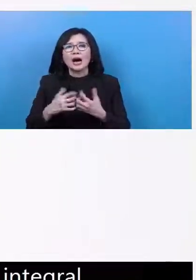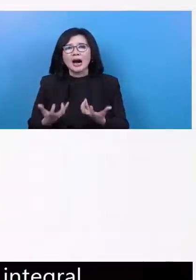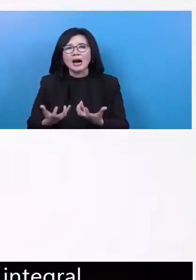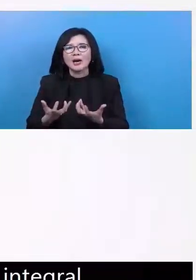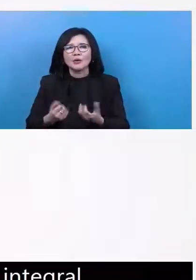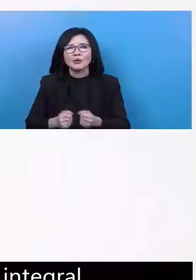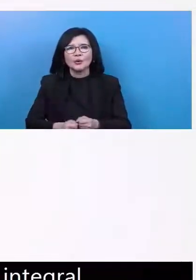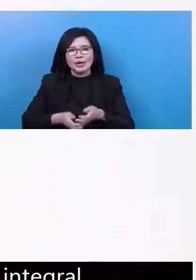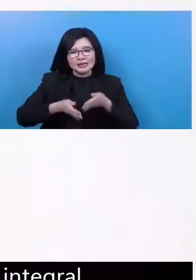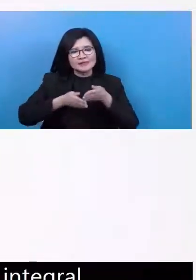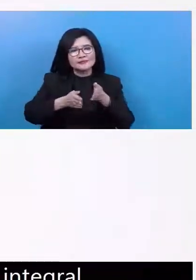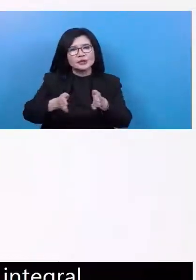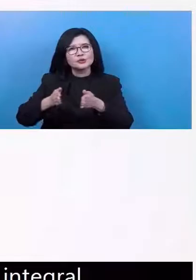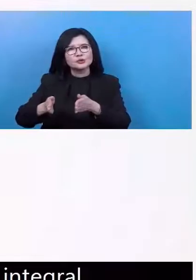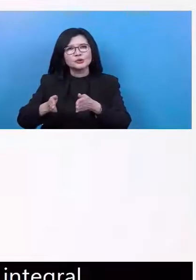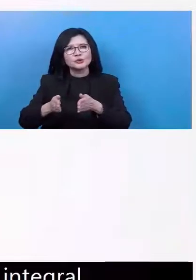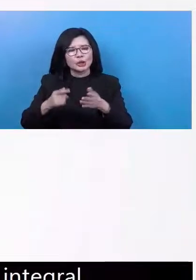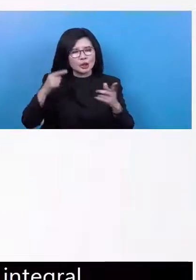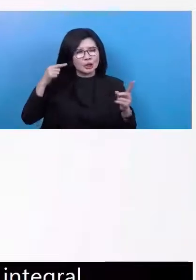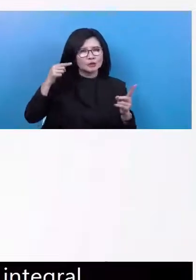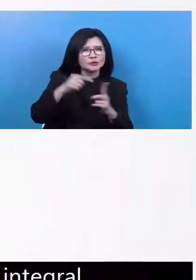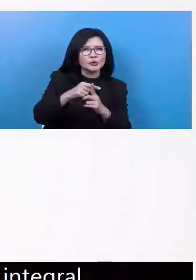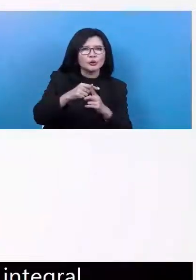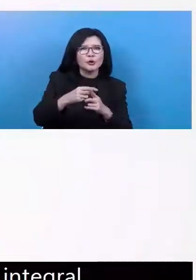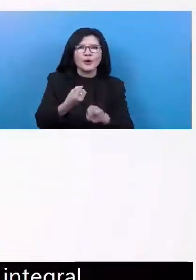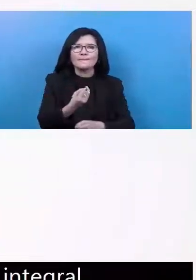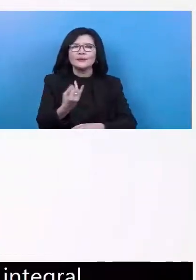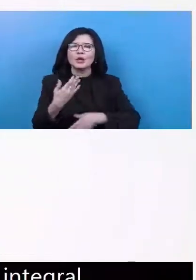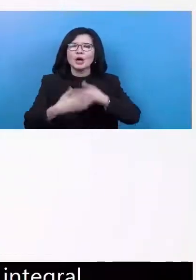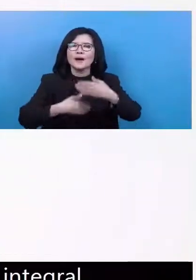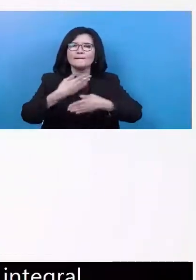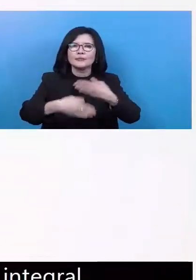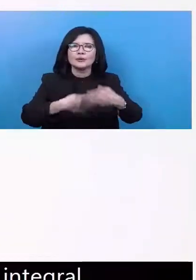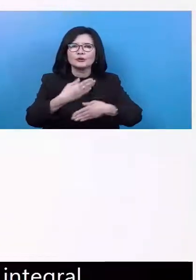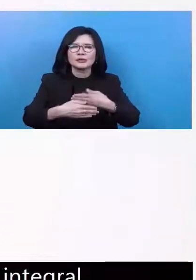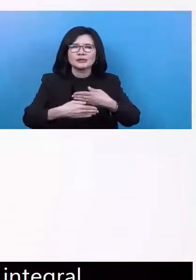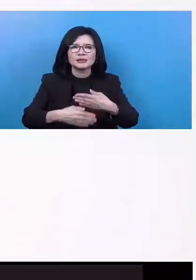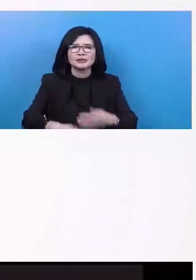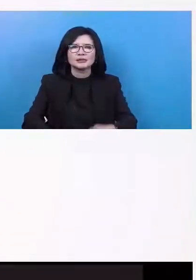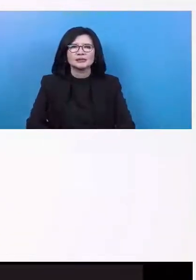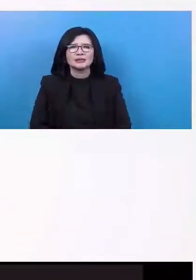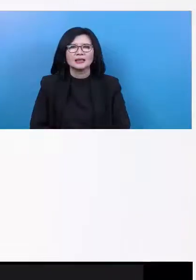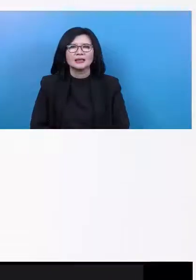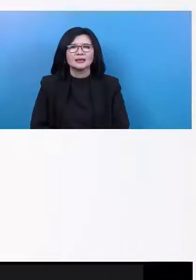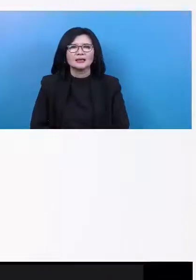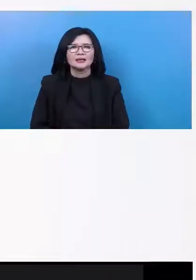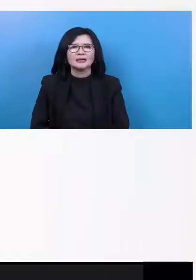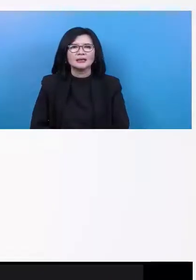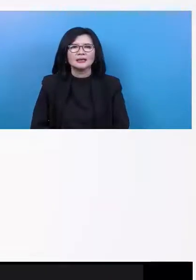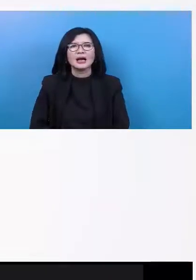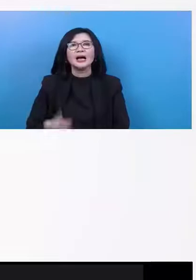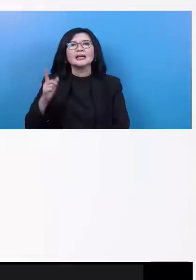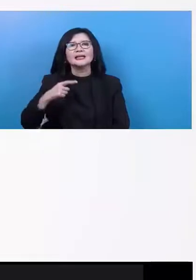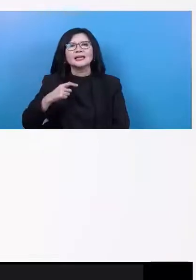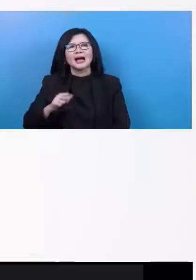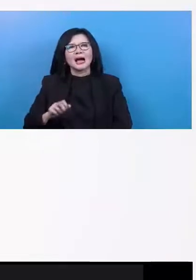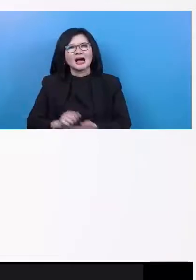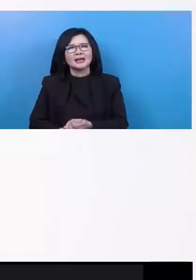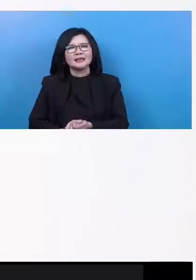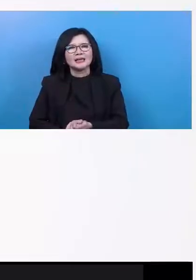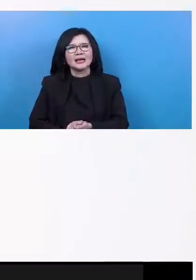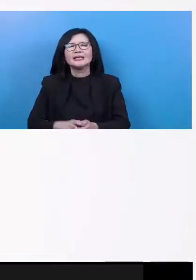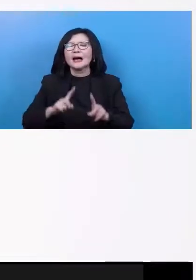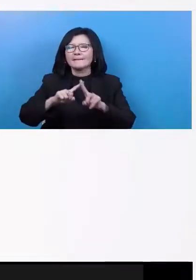society. And there is a systemic nature that needs to be taken on board when we are actually talking of analyzing